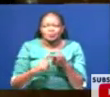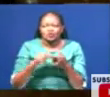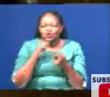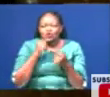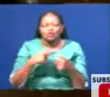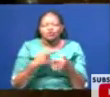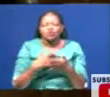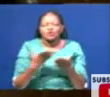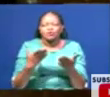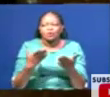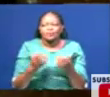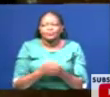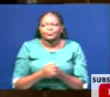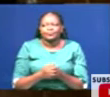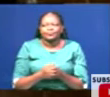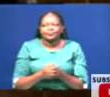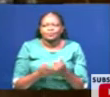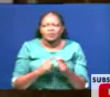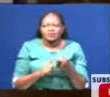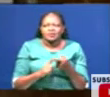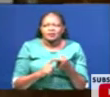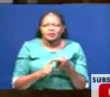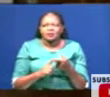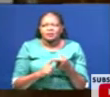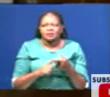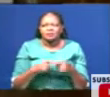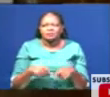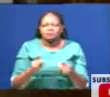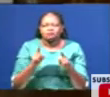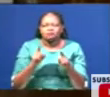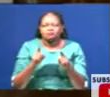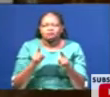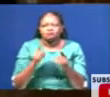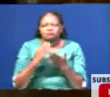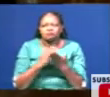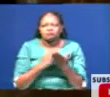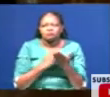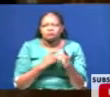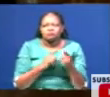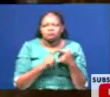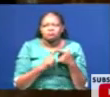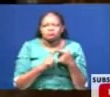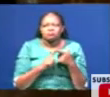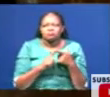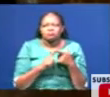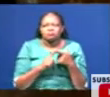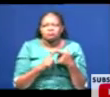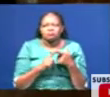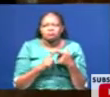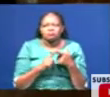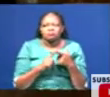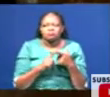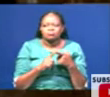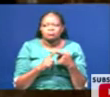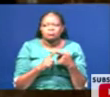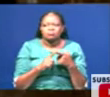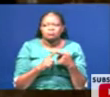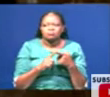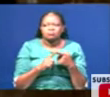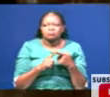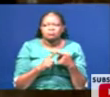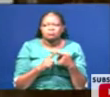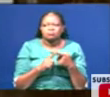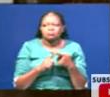present. Naturally, press and newsreels wanted a statement. Here's a part of it. I